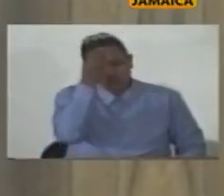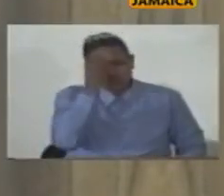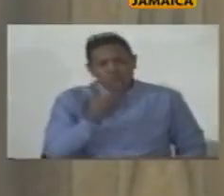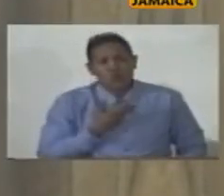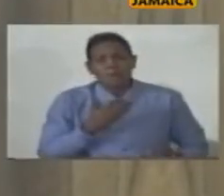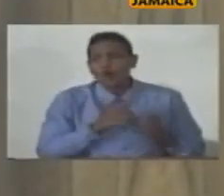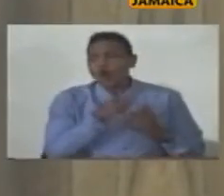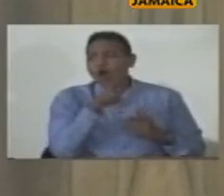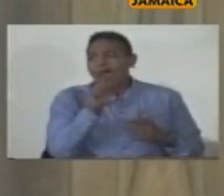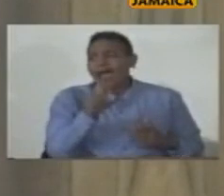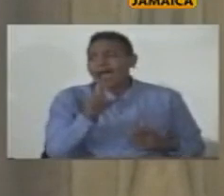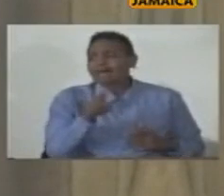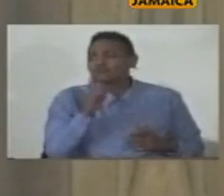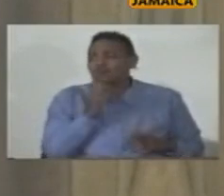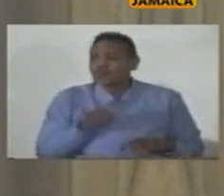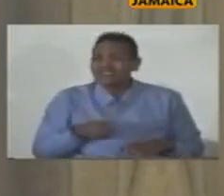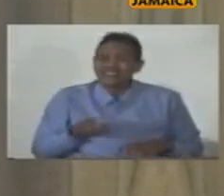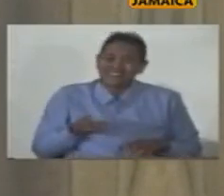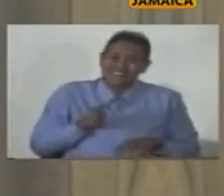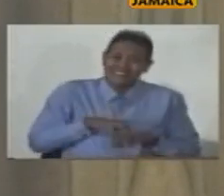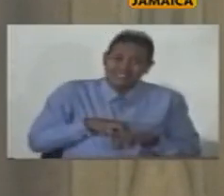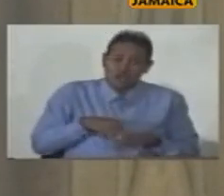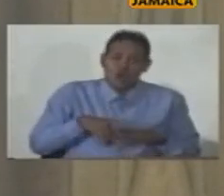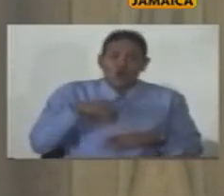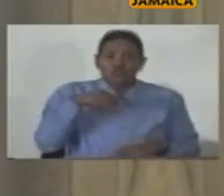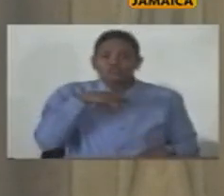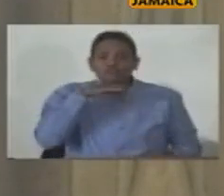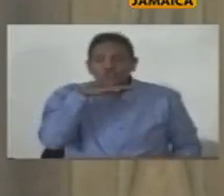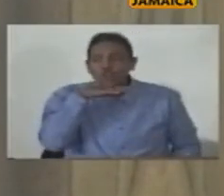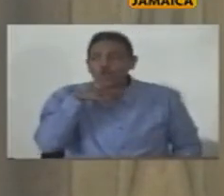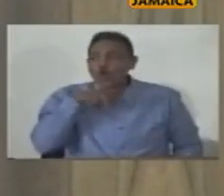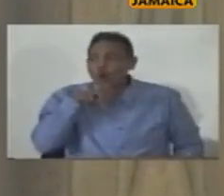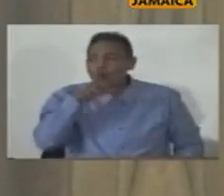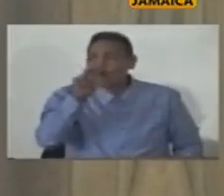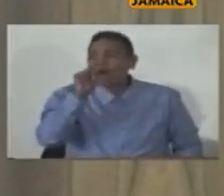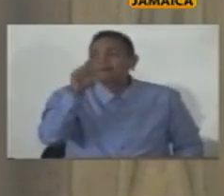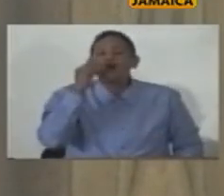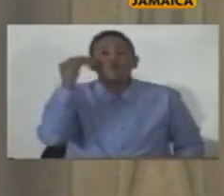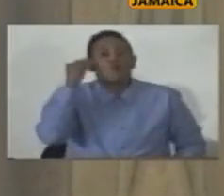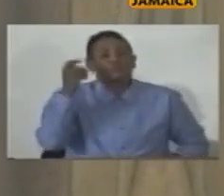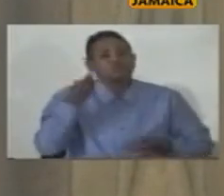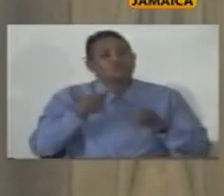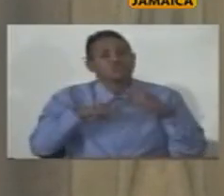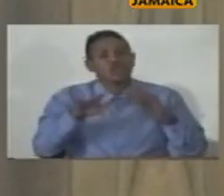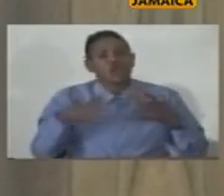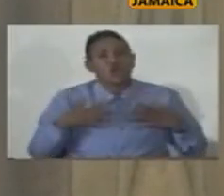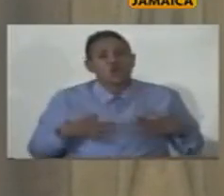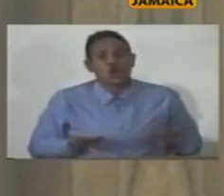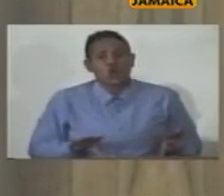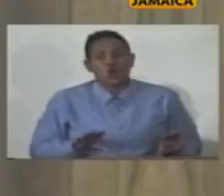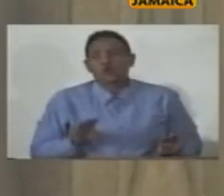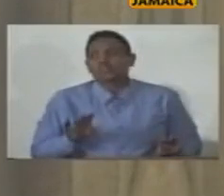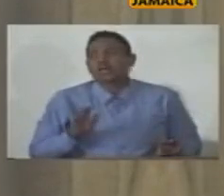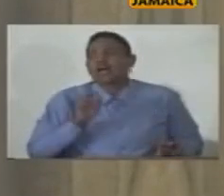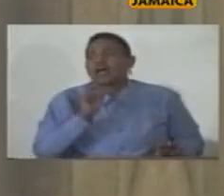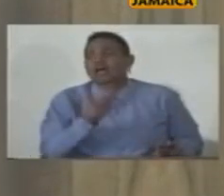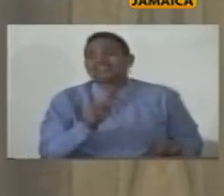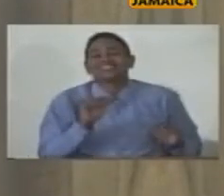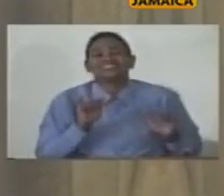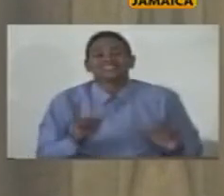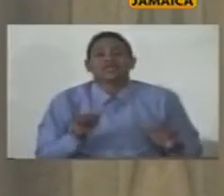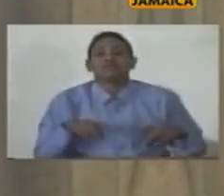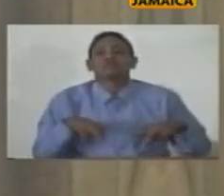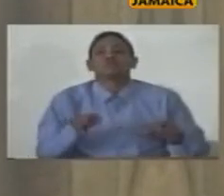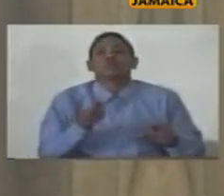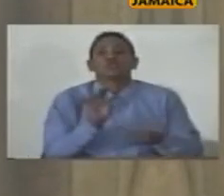she had to drag herself out of the dirt and walk back home to change her clothes and return on the same road to